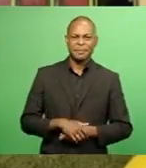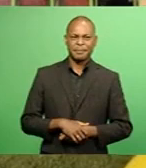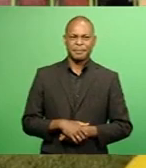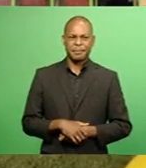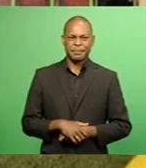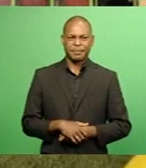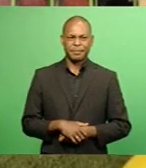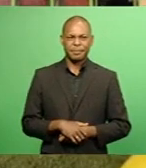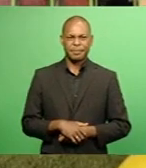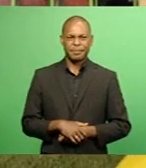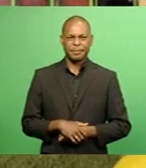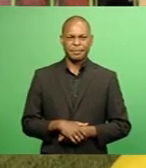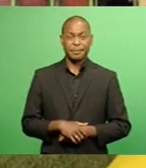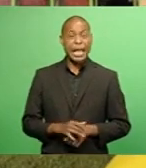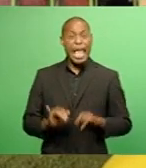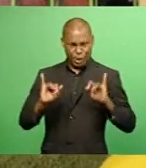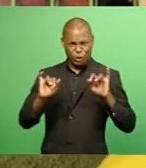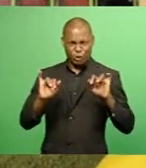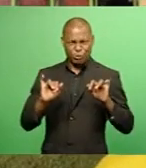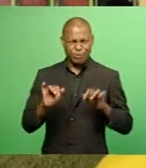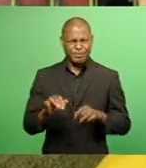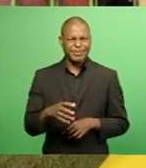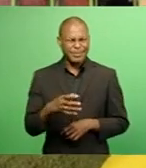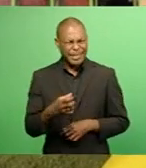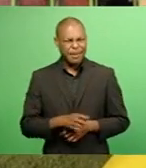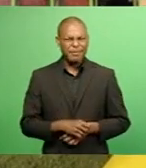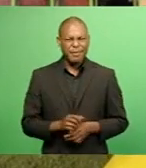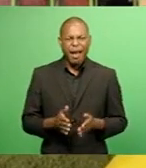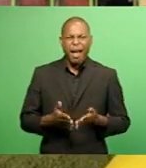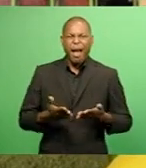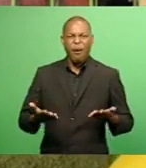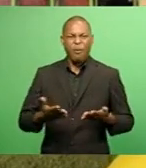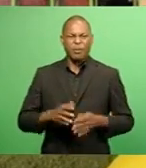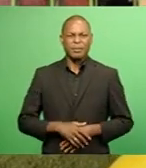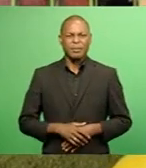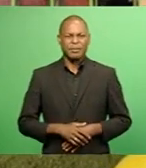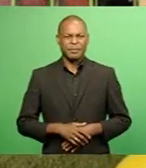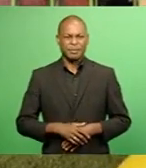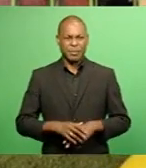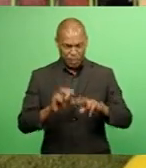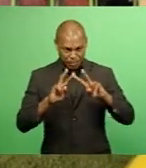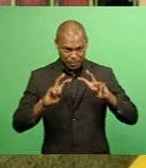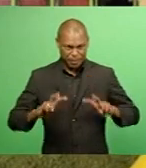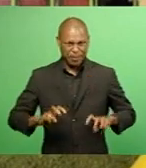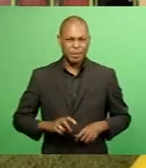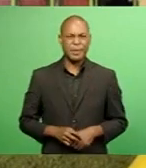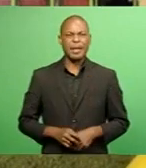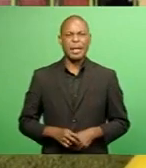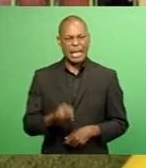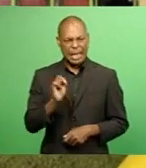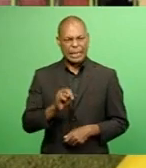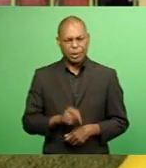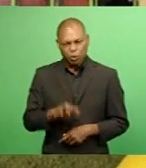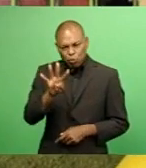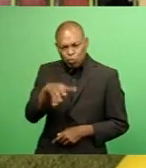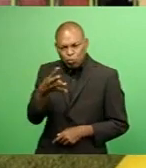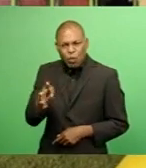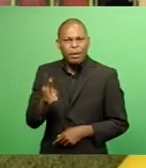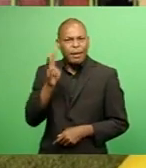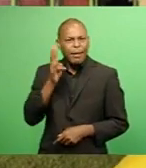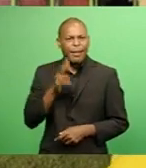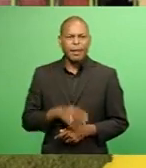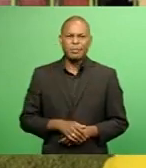Some issues with that in relation to the geotech survey that was done by the ministry. I need to follow up on that to make sure that the new site is a good